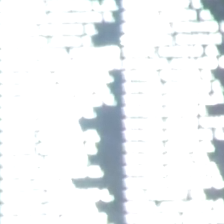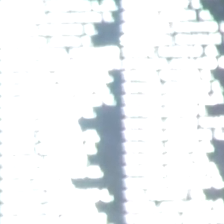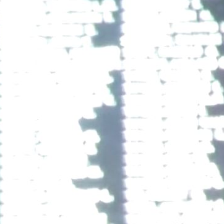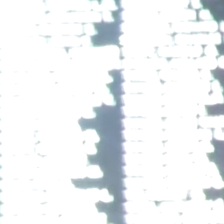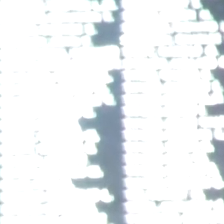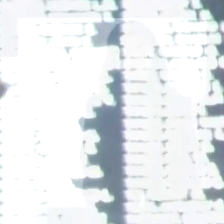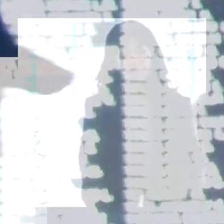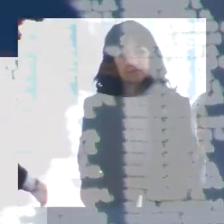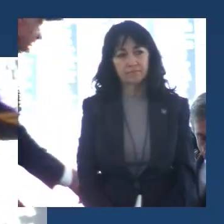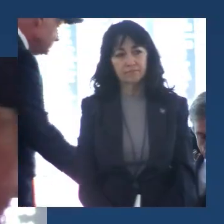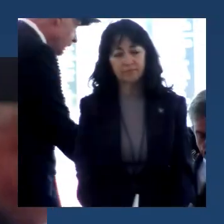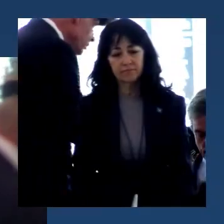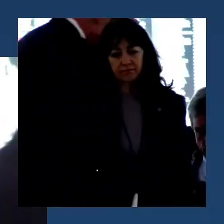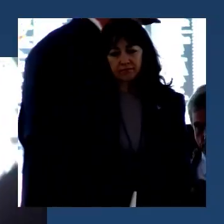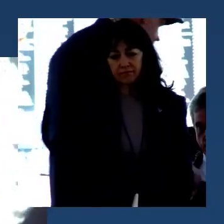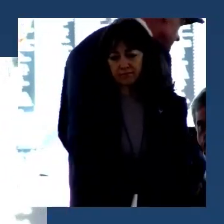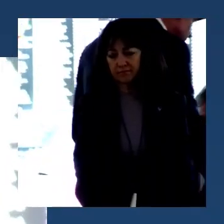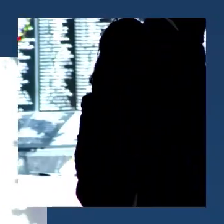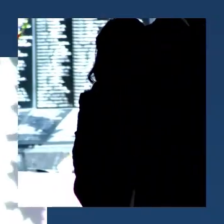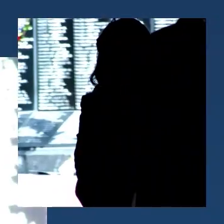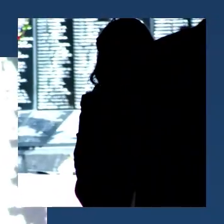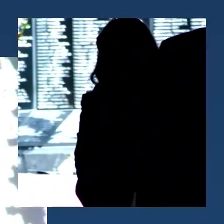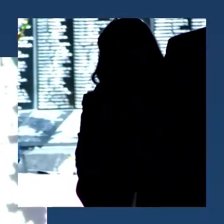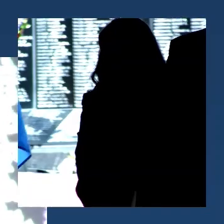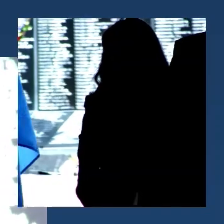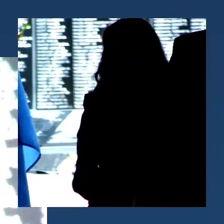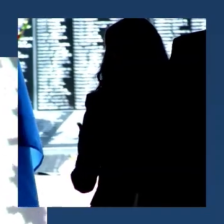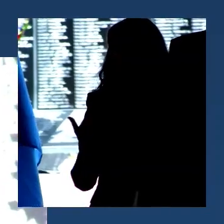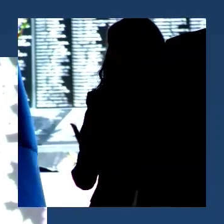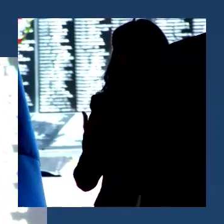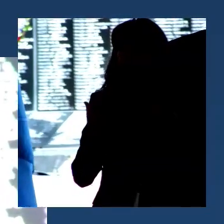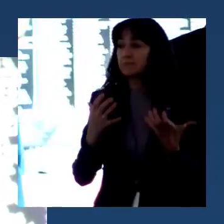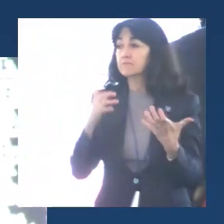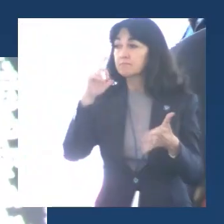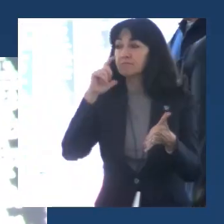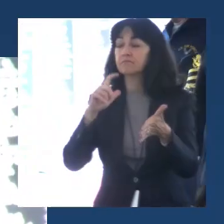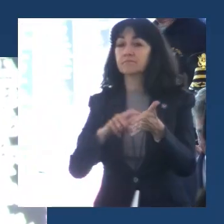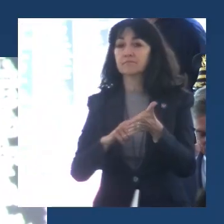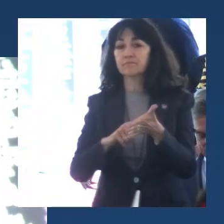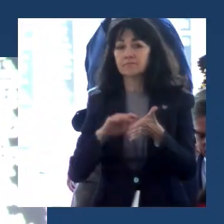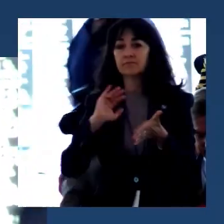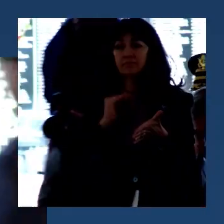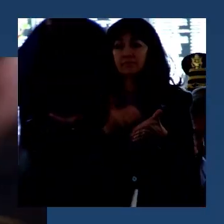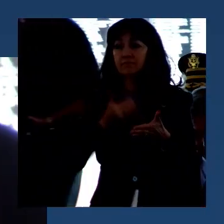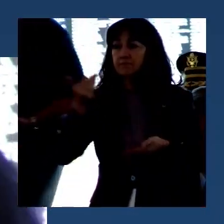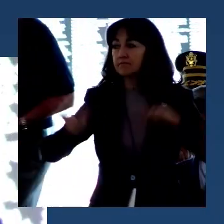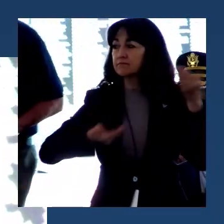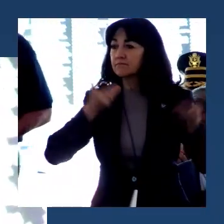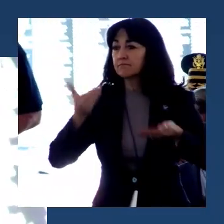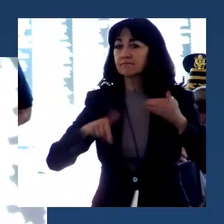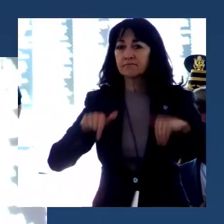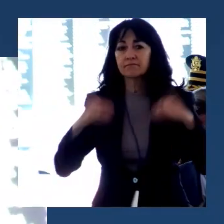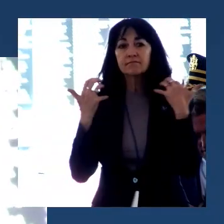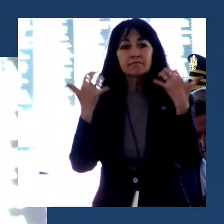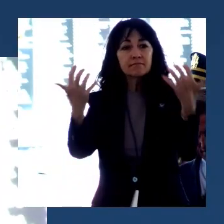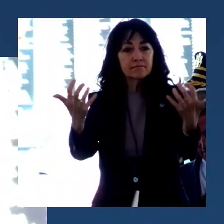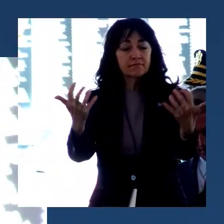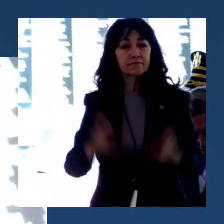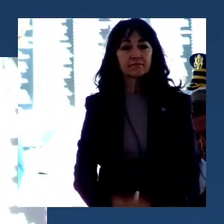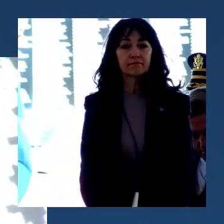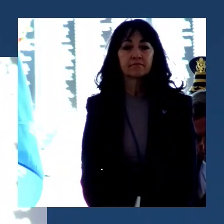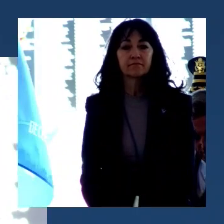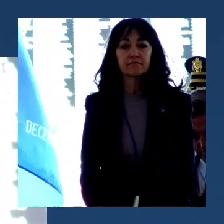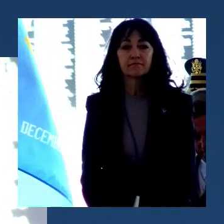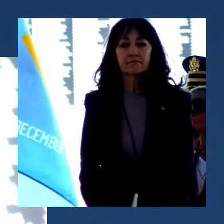Good morning, sir. How are you? At this time, we would like to recognize our distinguished guests in the audience.